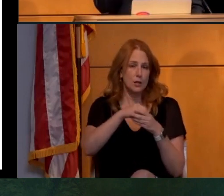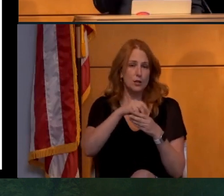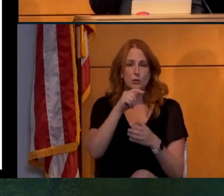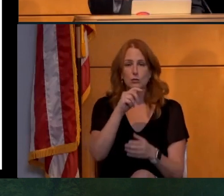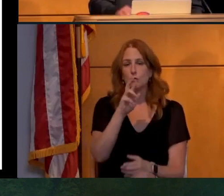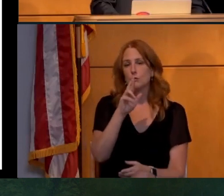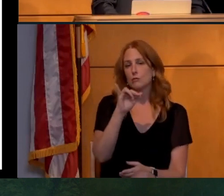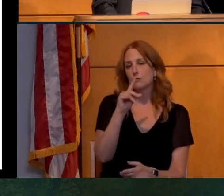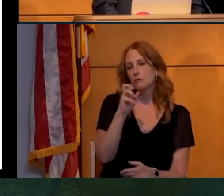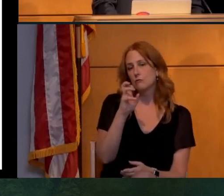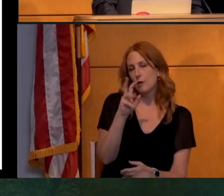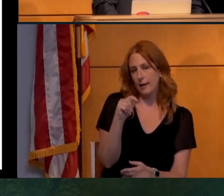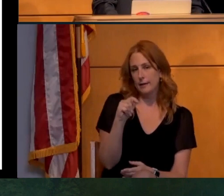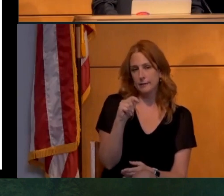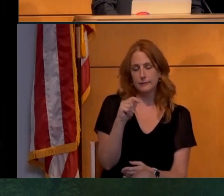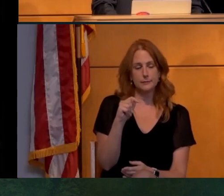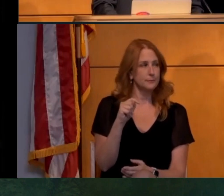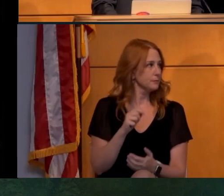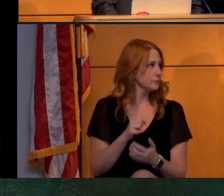and those pictured on top.